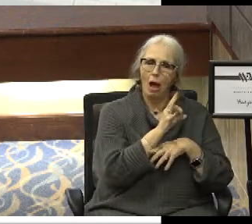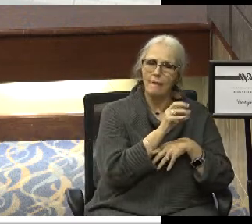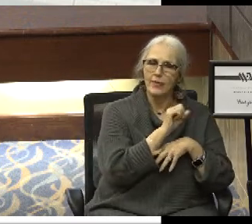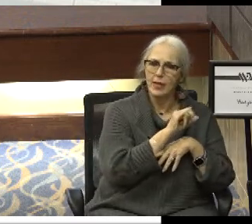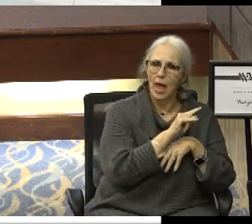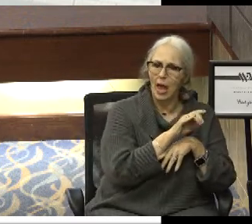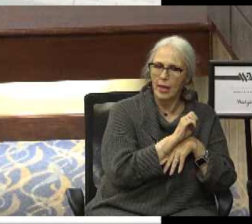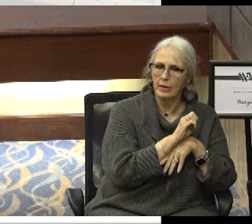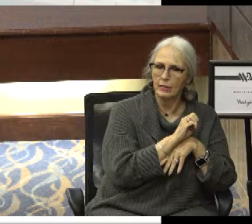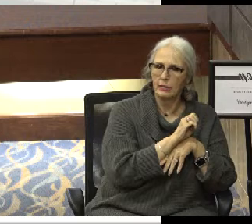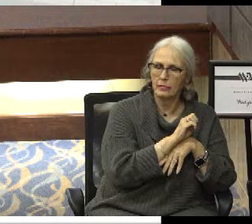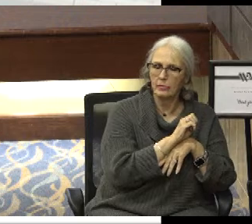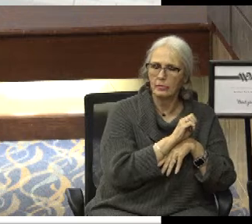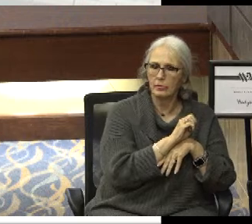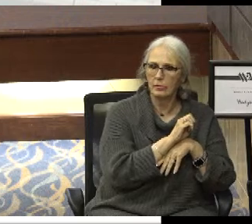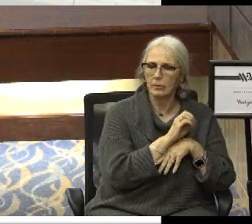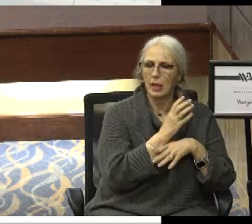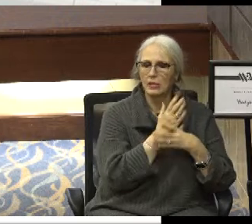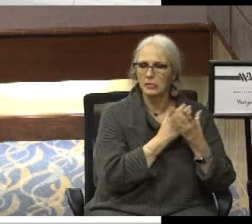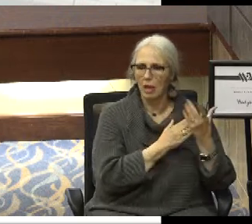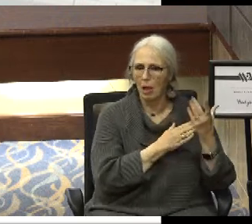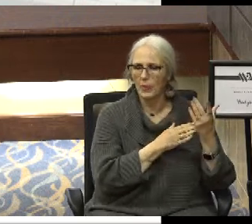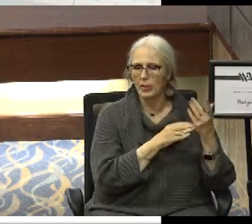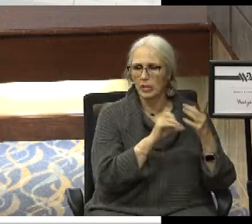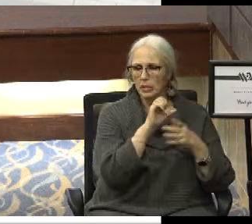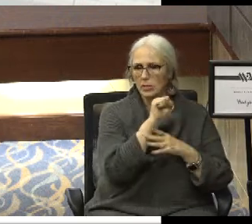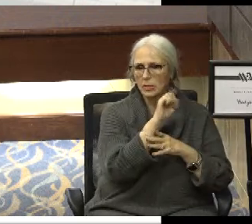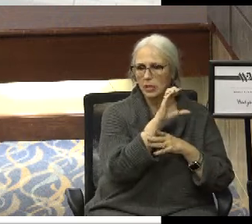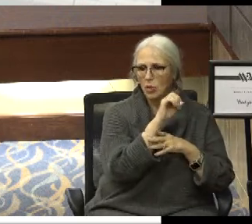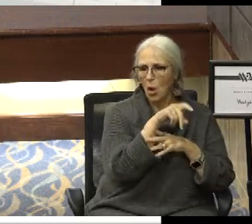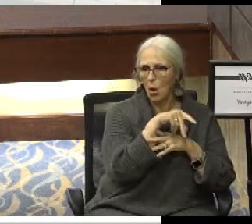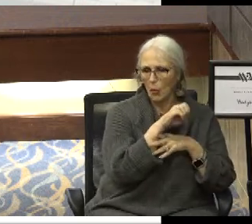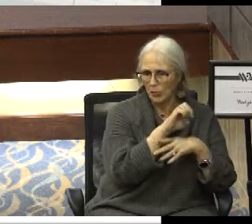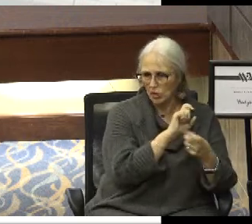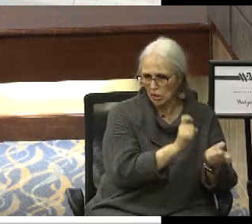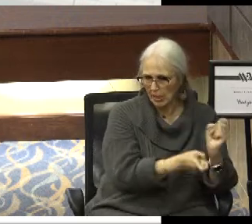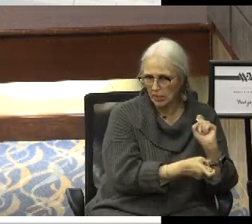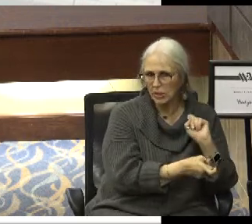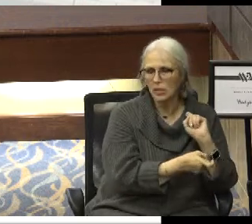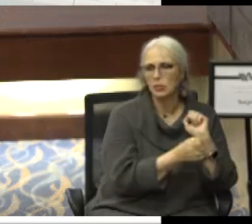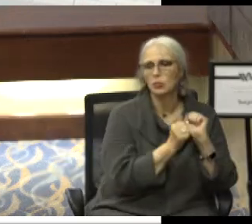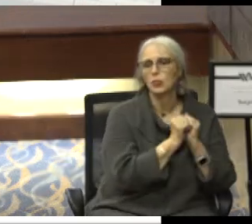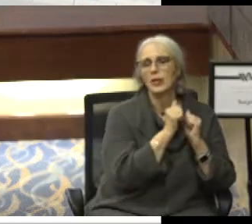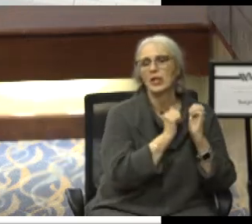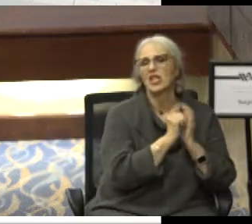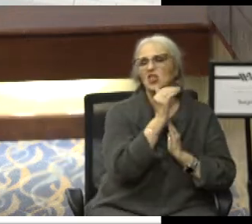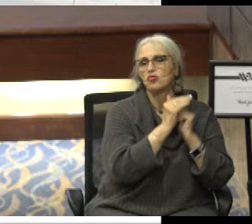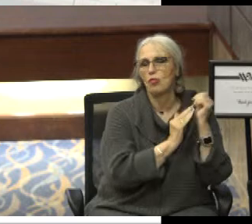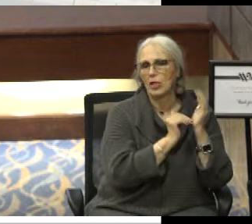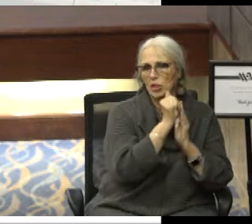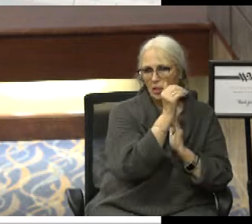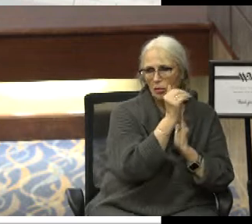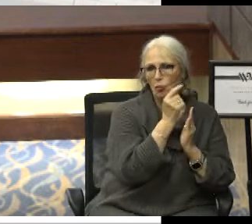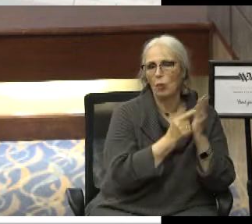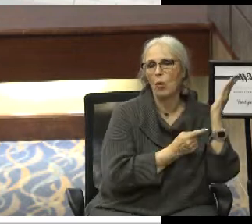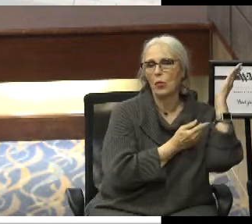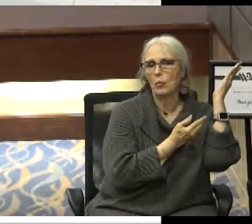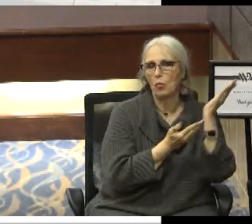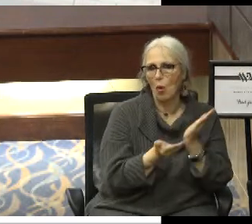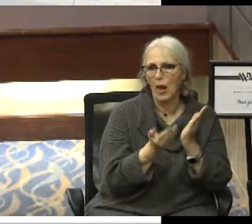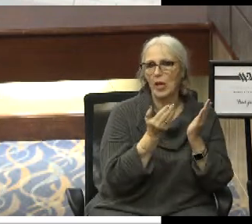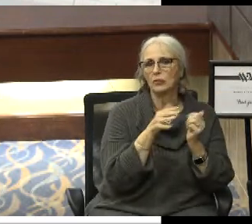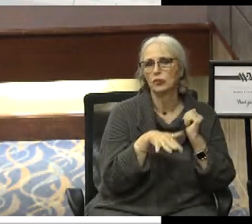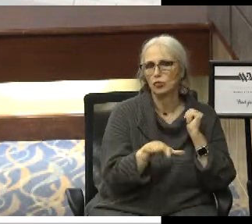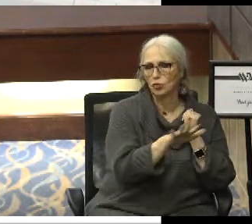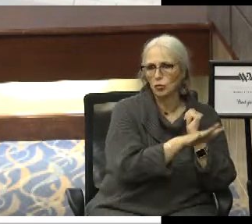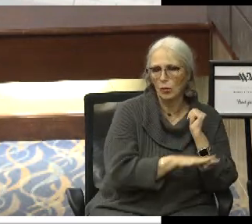work, and Paul covered some of the scope changes based on the construction requirements that the pavilion will be bringing to the area. And